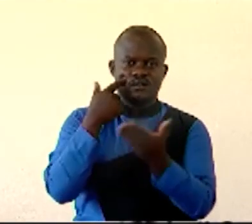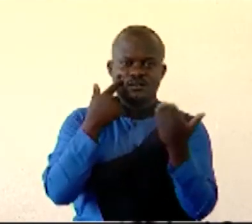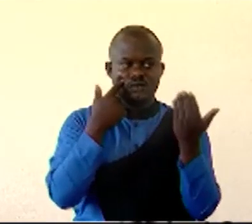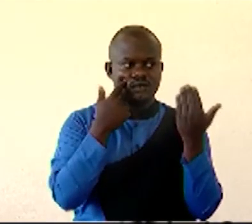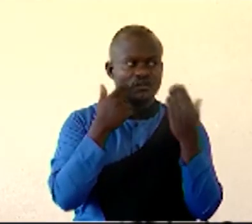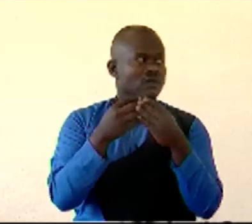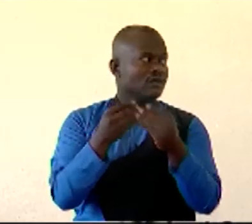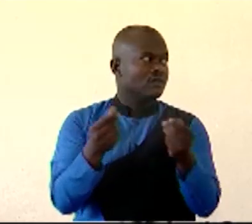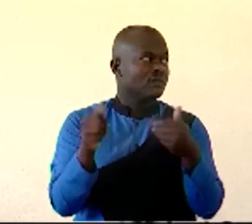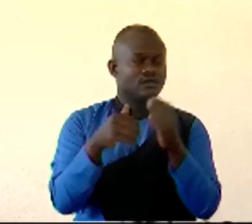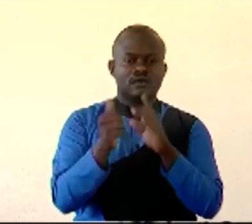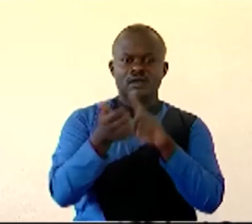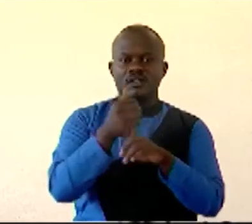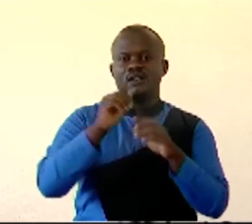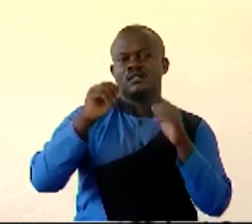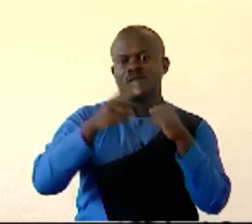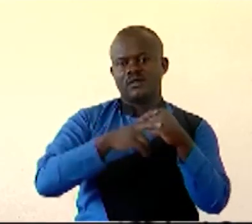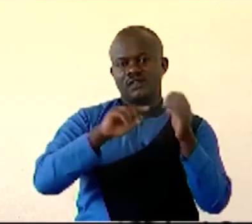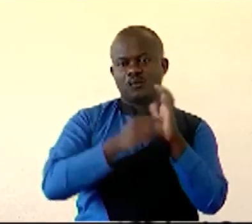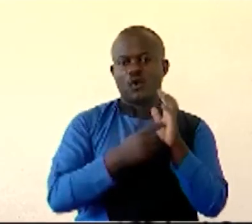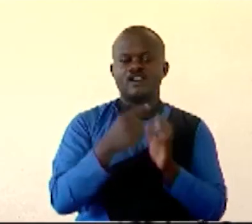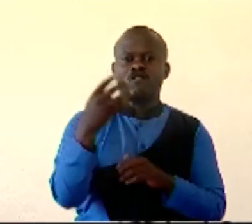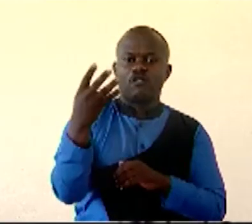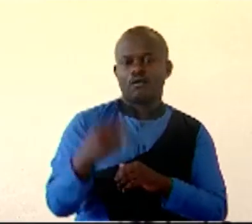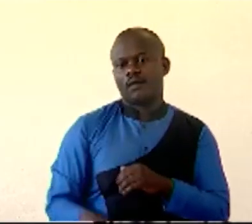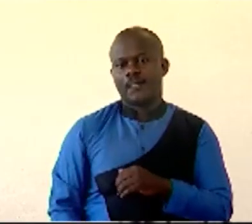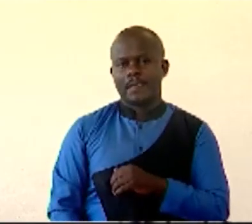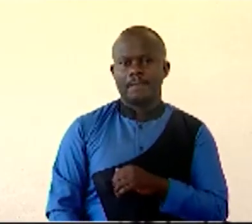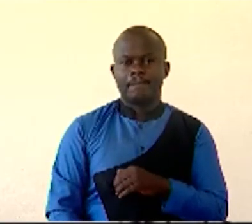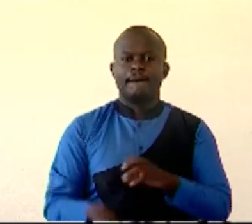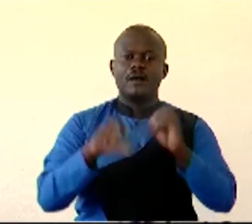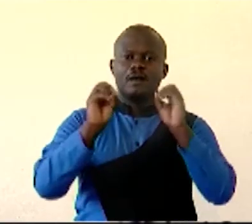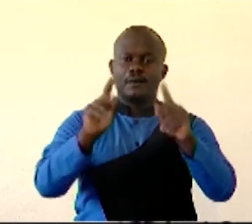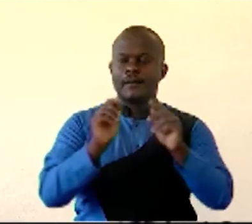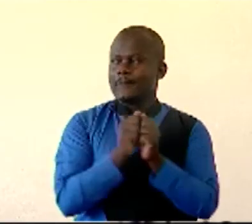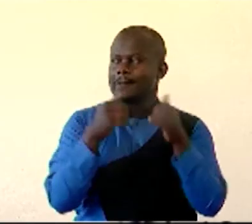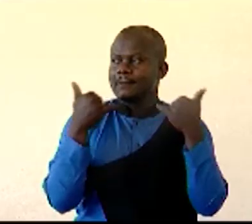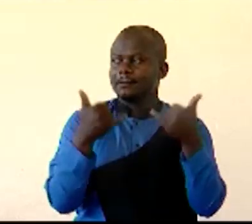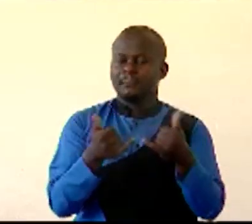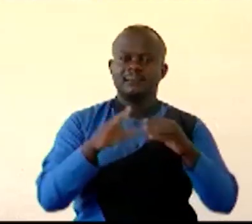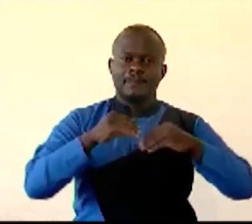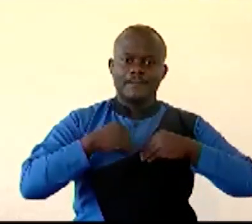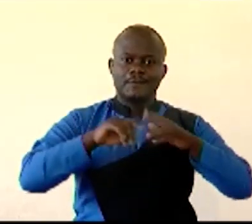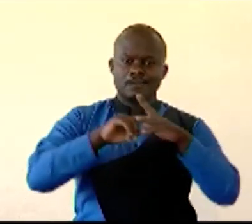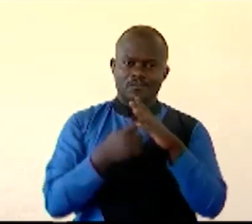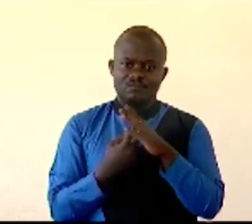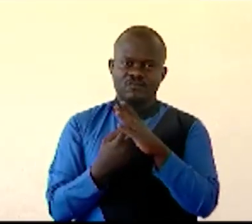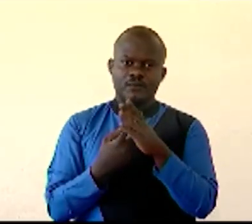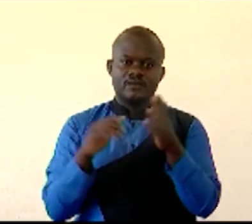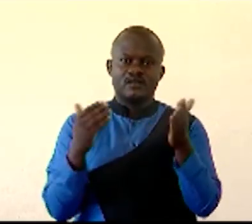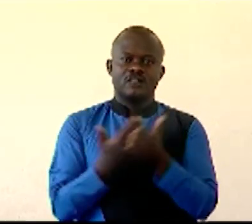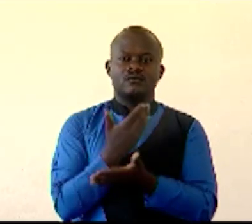decomposed. You get 7.4. Okay, now let's start the new